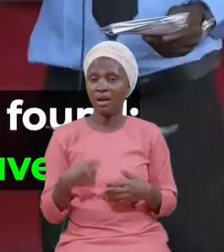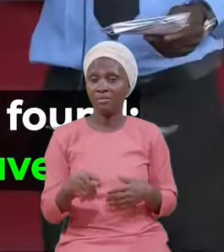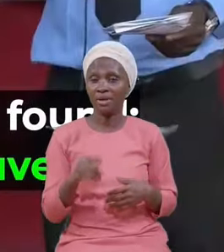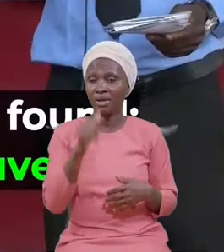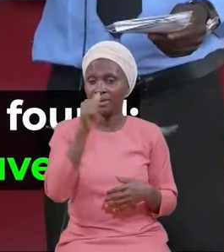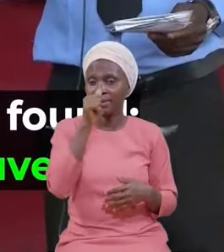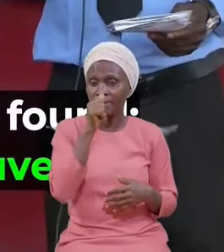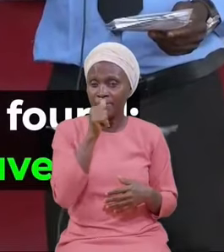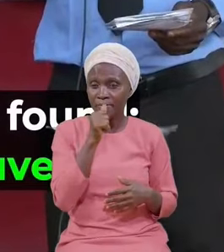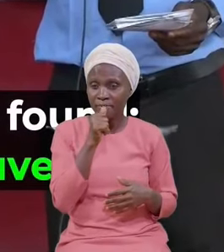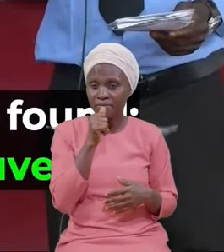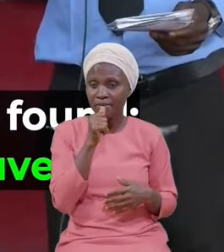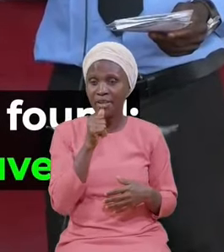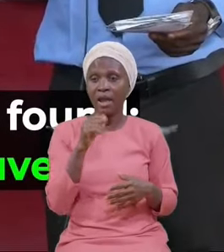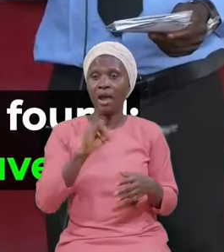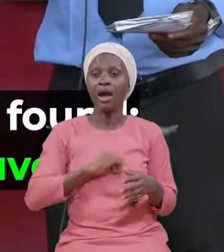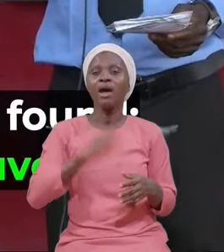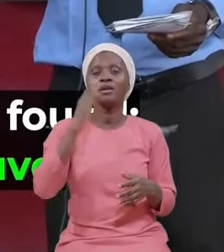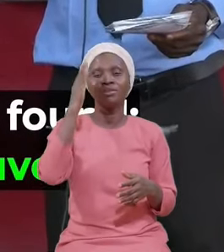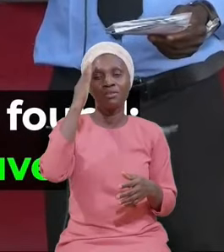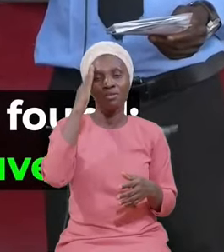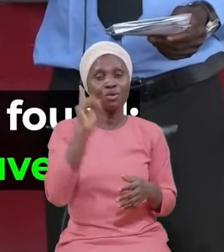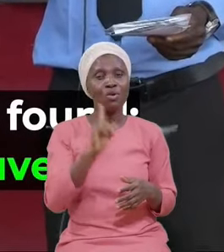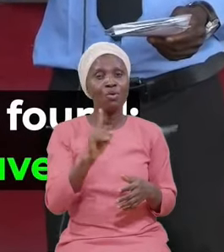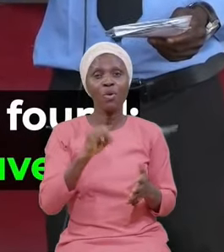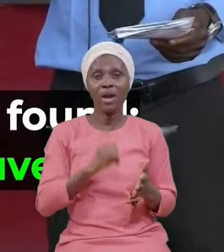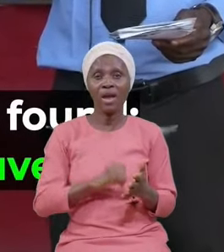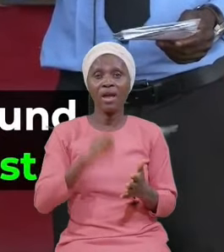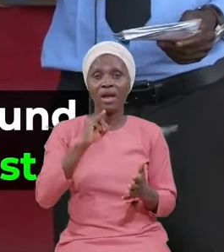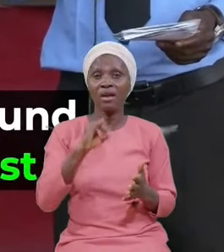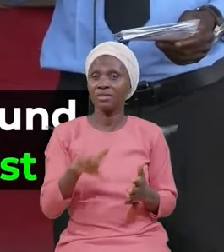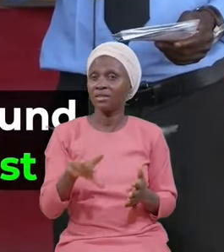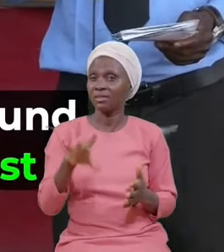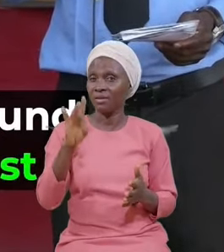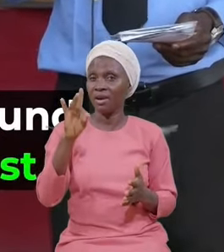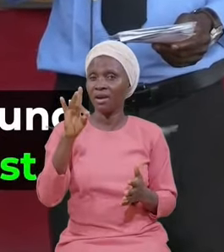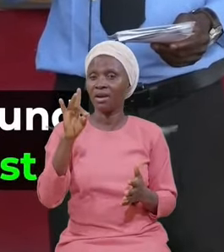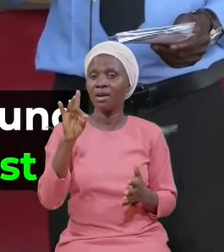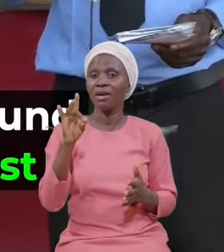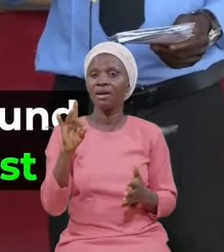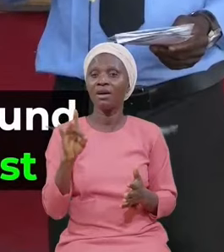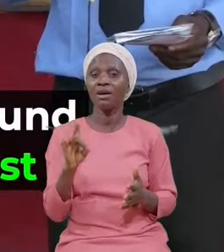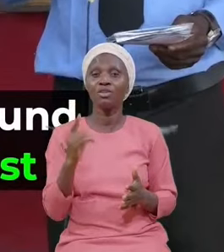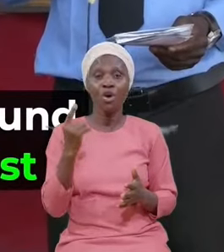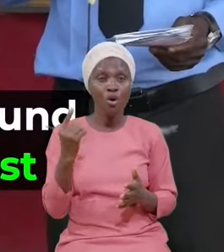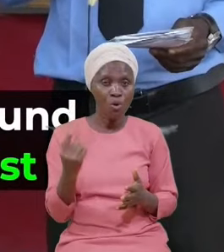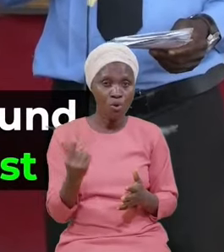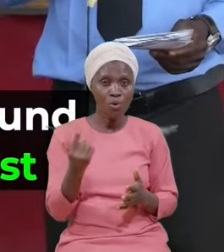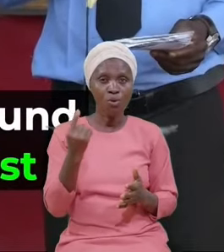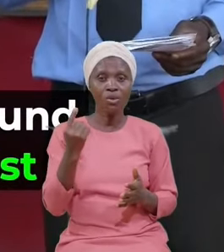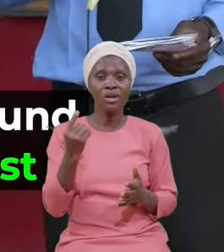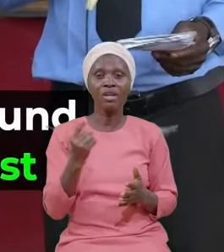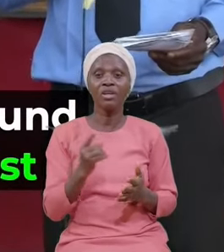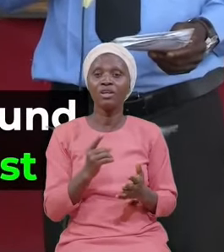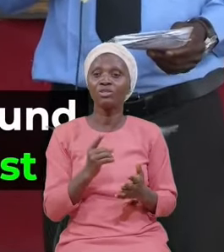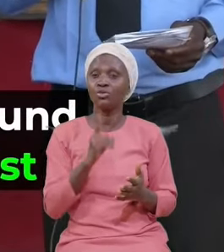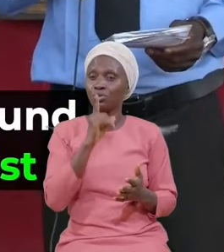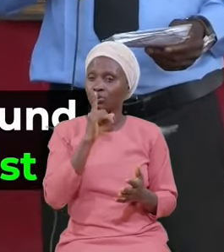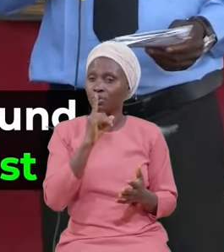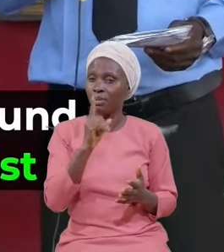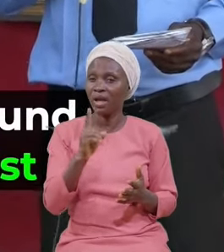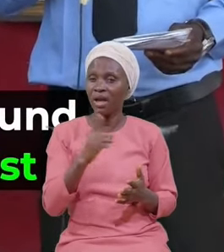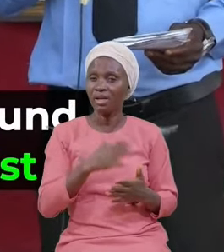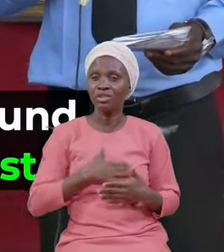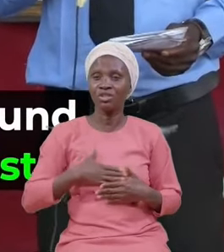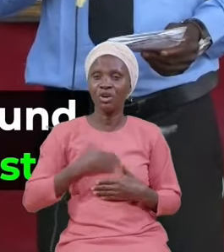the secret I know where to SP only true